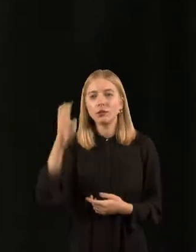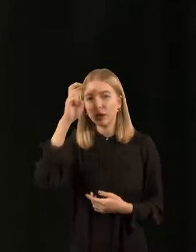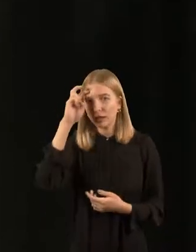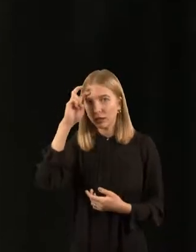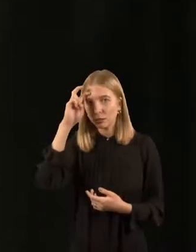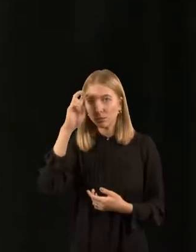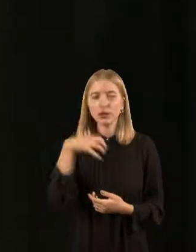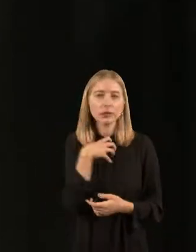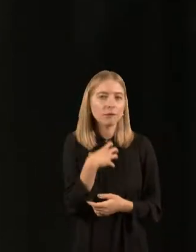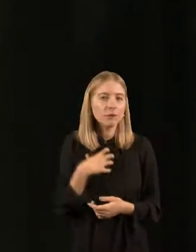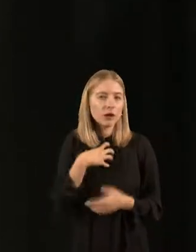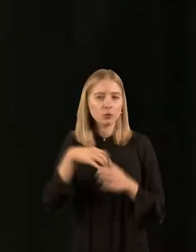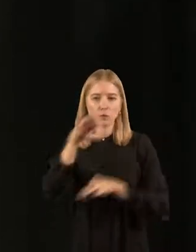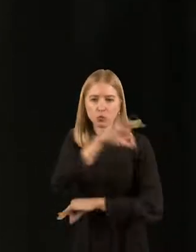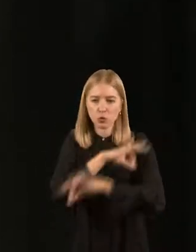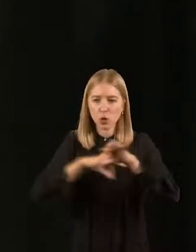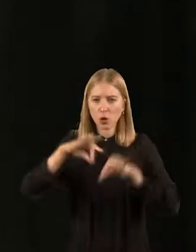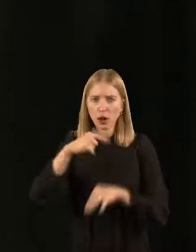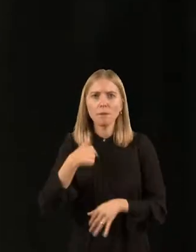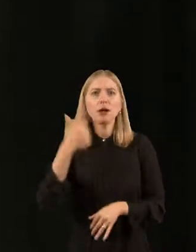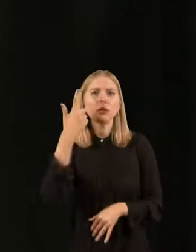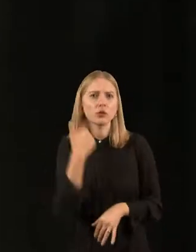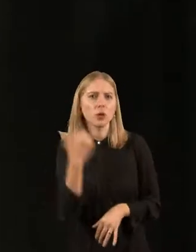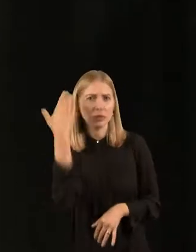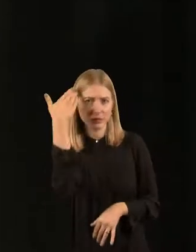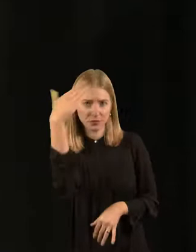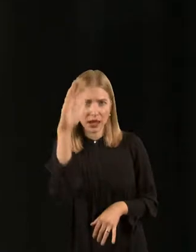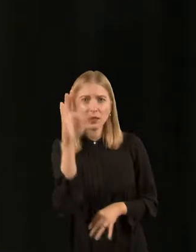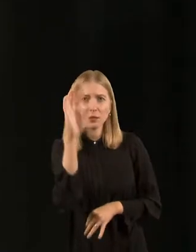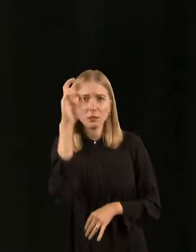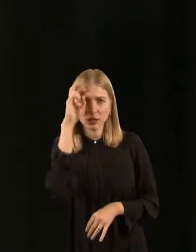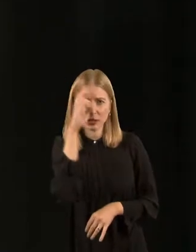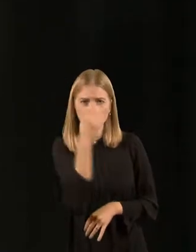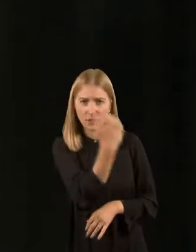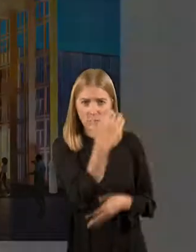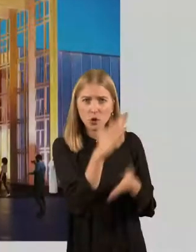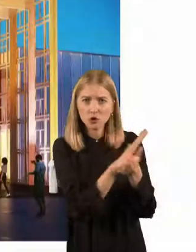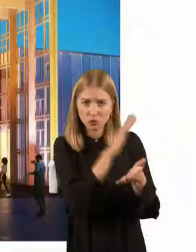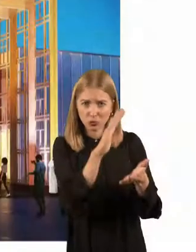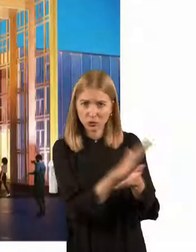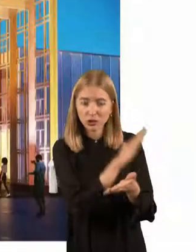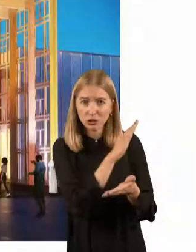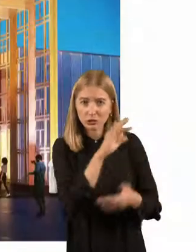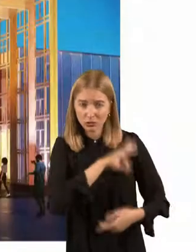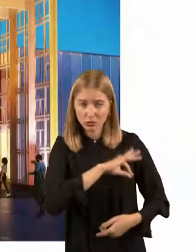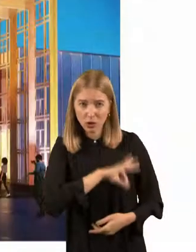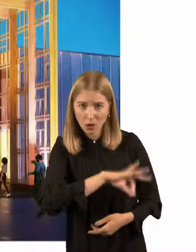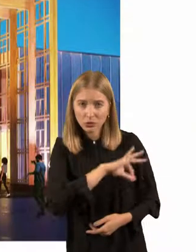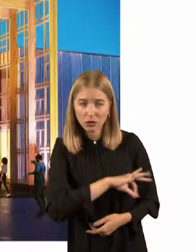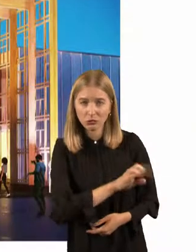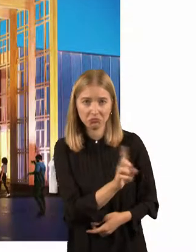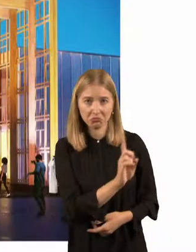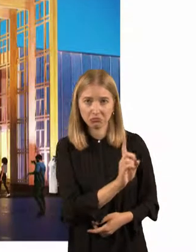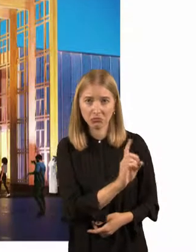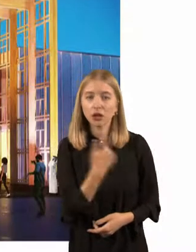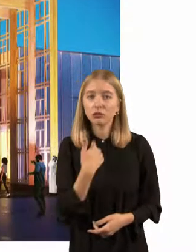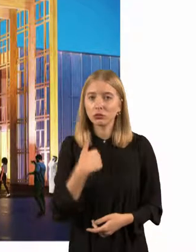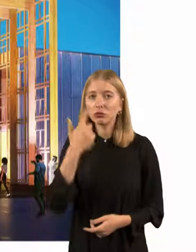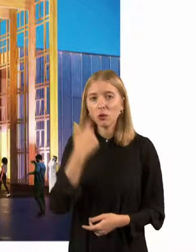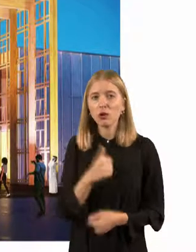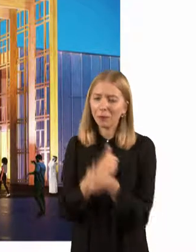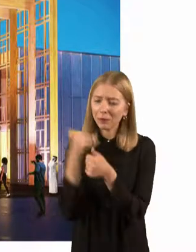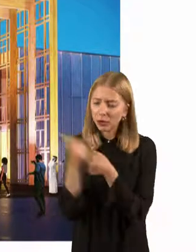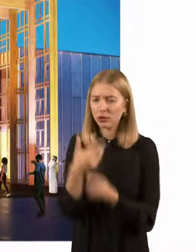is transported to Lithuania from Poland. So I don't think we can afford incineration of waste that is generated in